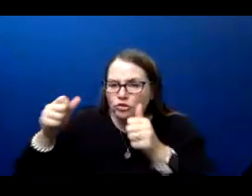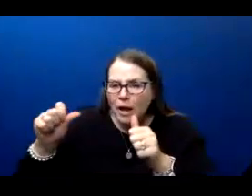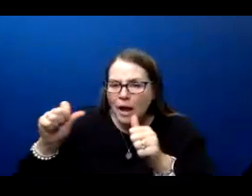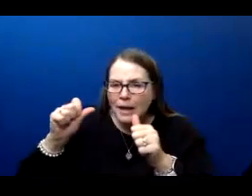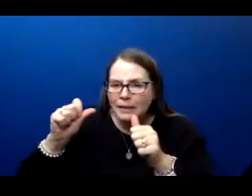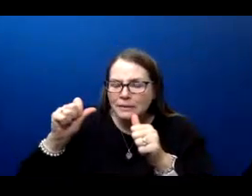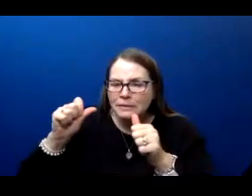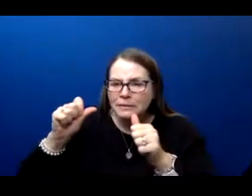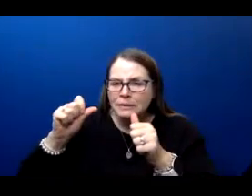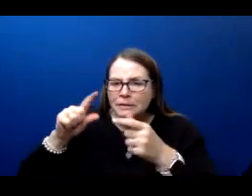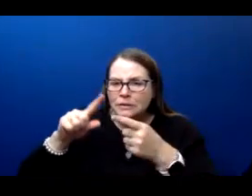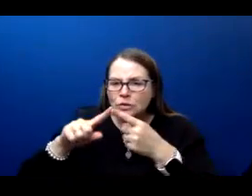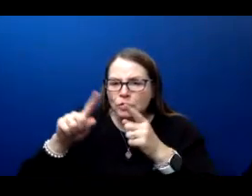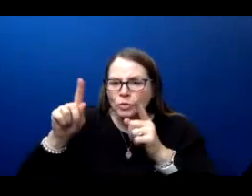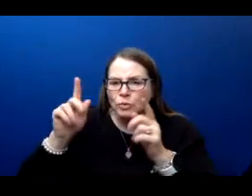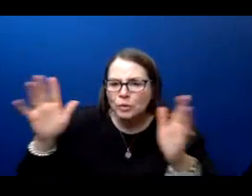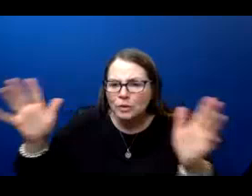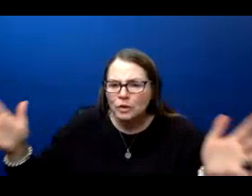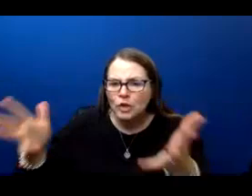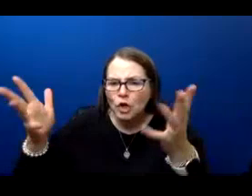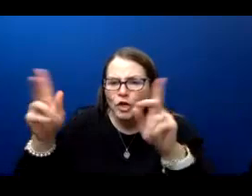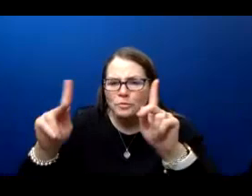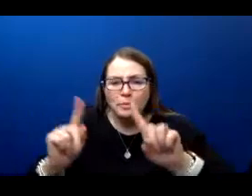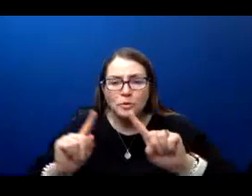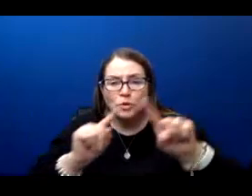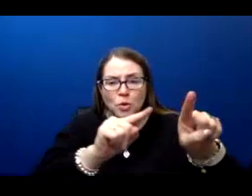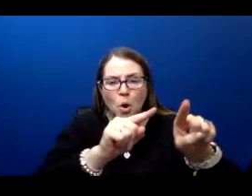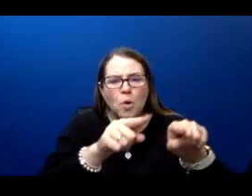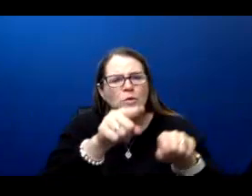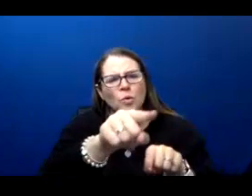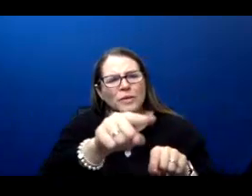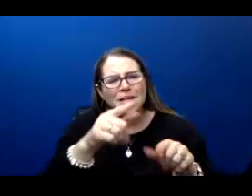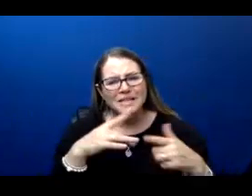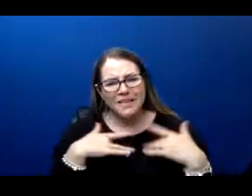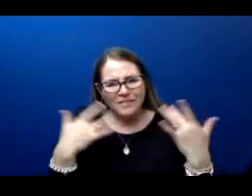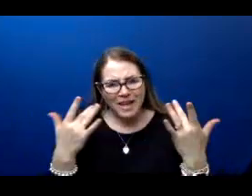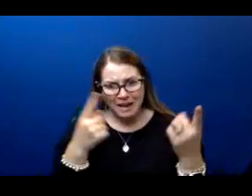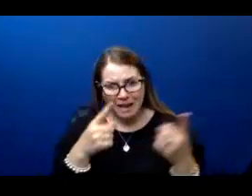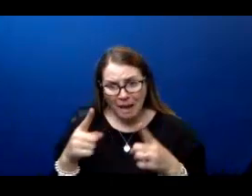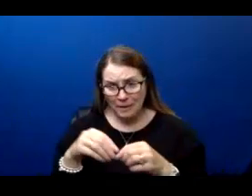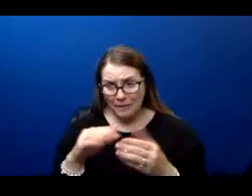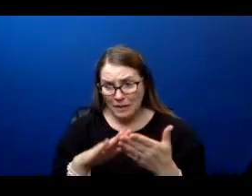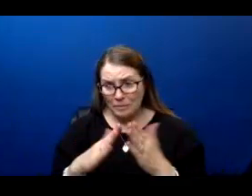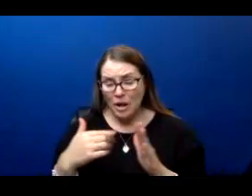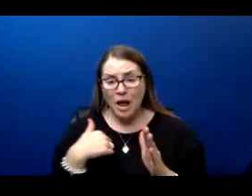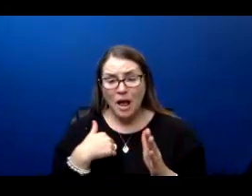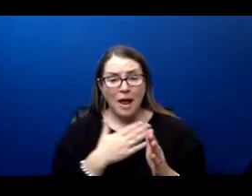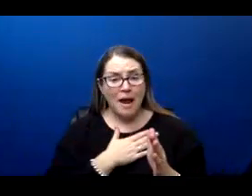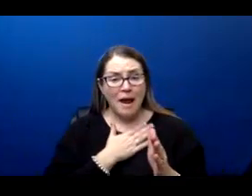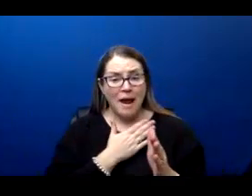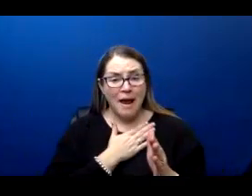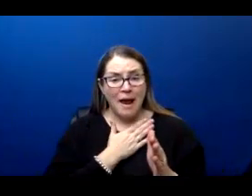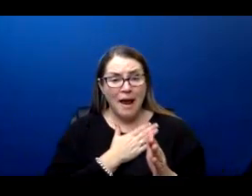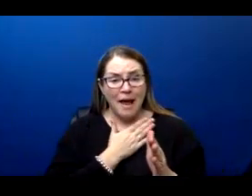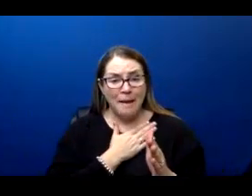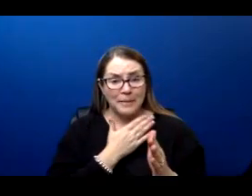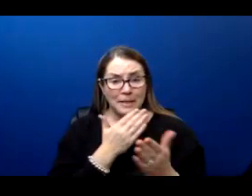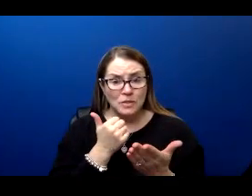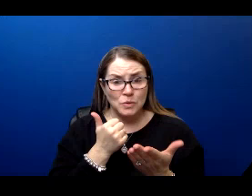My question is how can we help you when these events happen in the community? I'd be more than happy to help to put my hands to it if